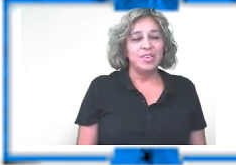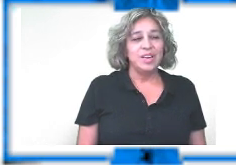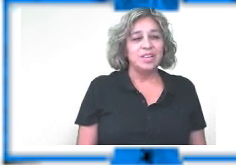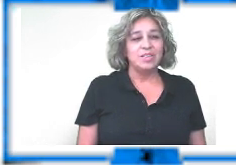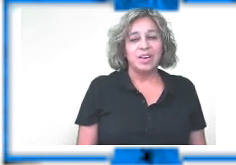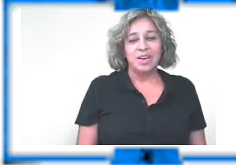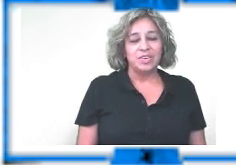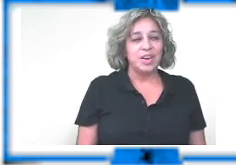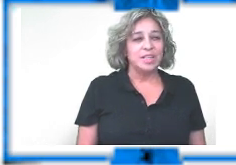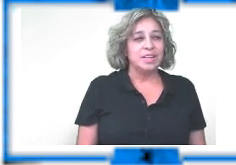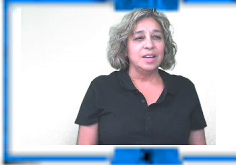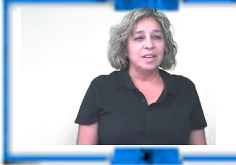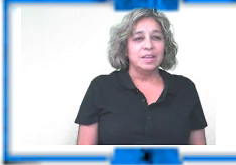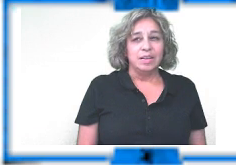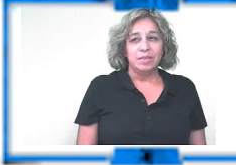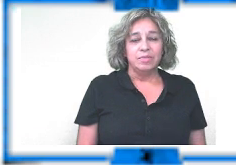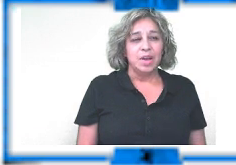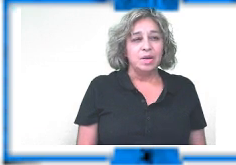You don't need to contract